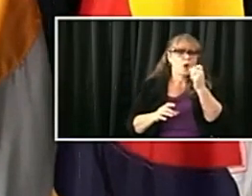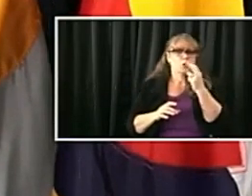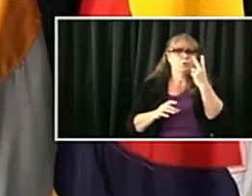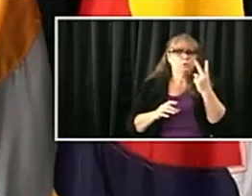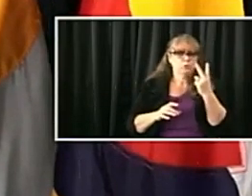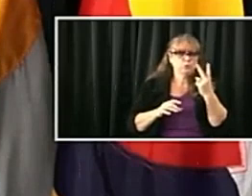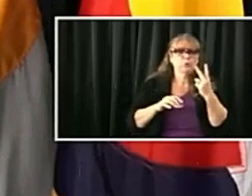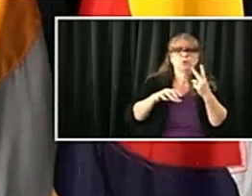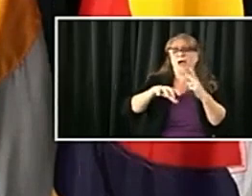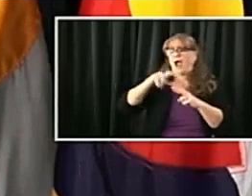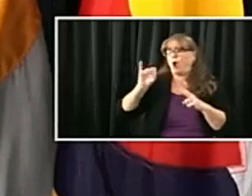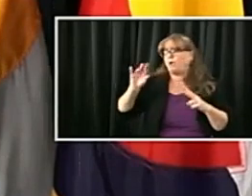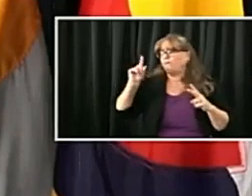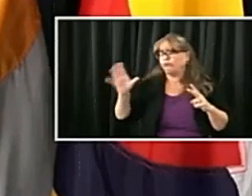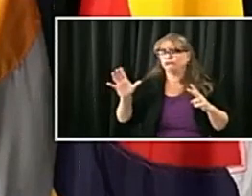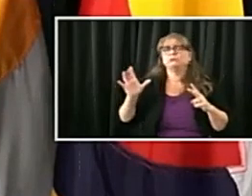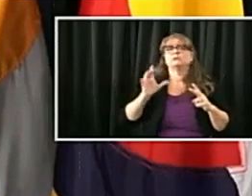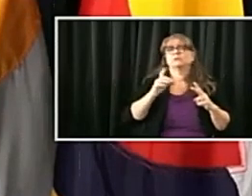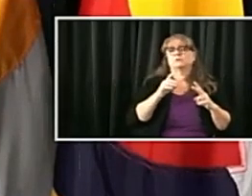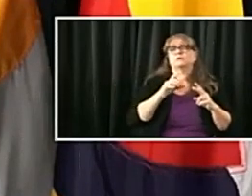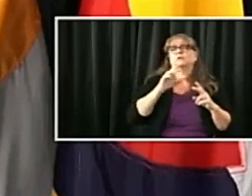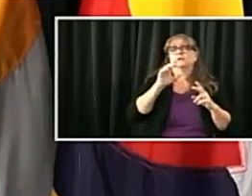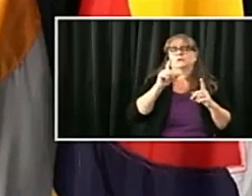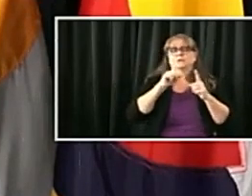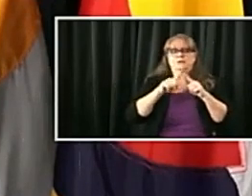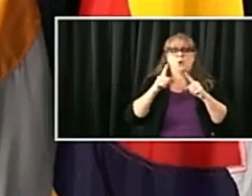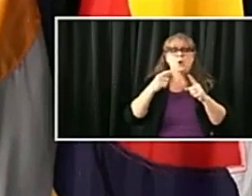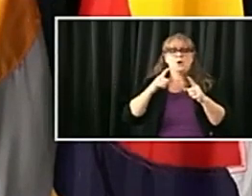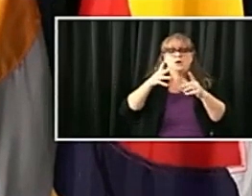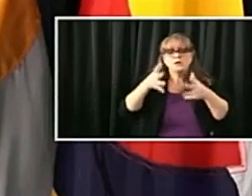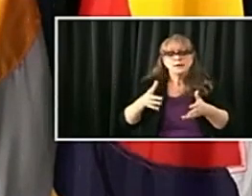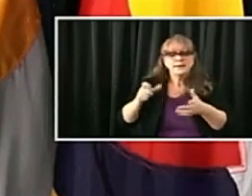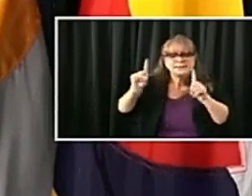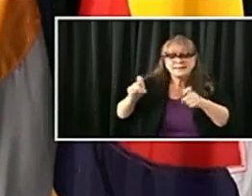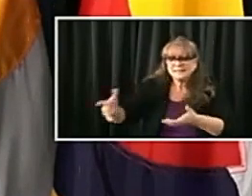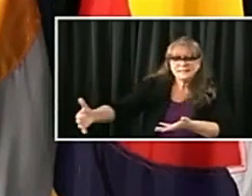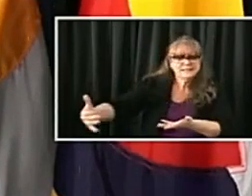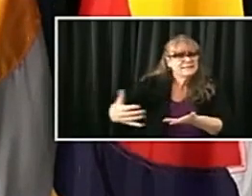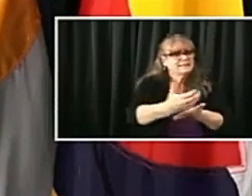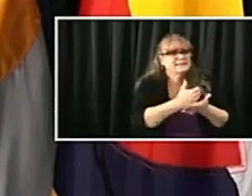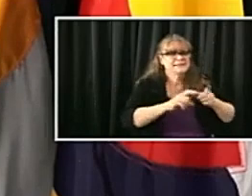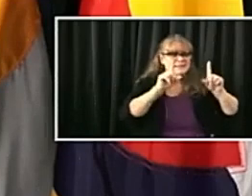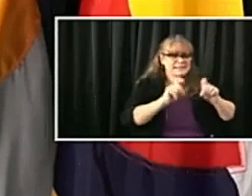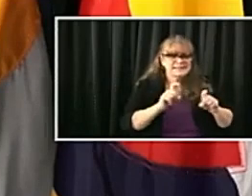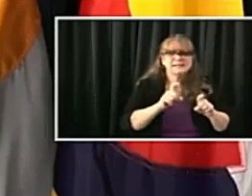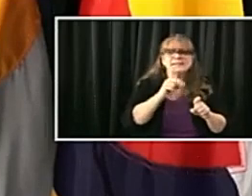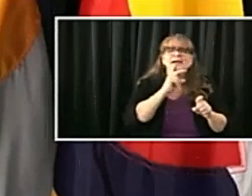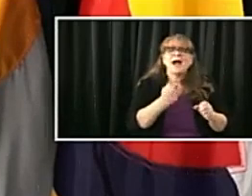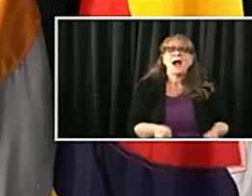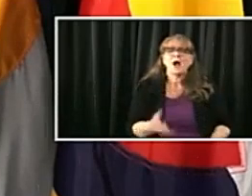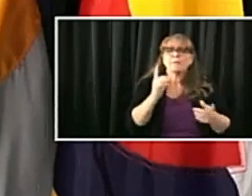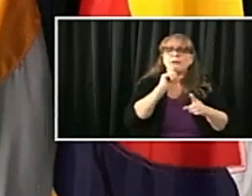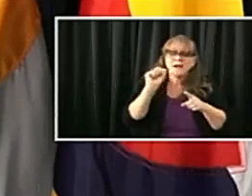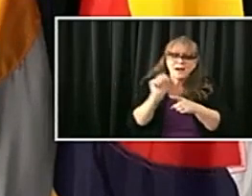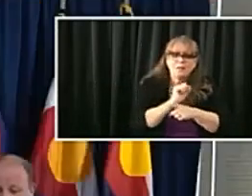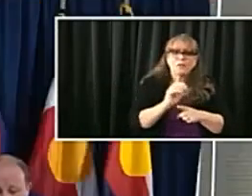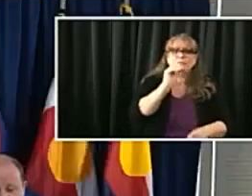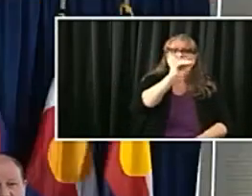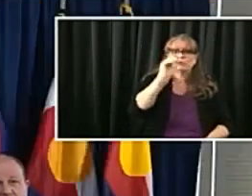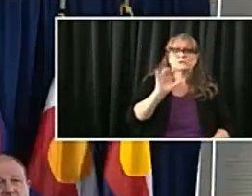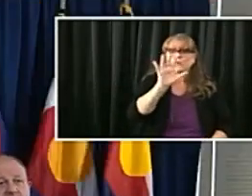it is a small minority of cases right now. But of course, what we've seen in the UK and other places is because of the transmissibility that could increase. But right now, it is a very